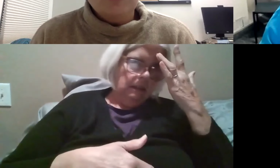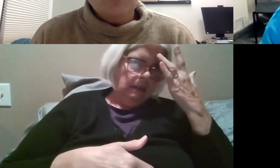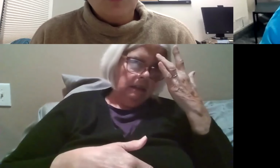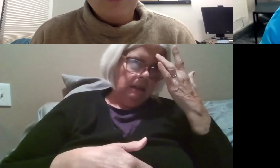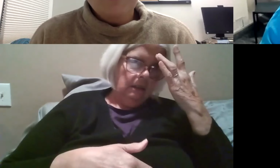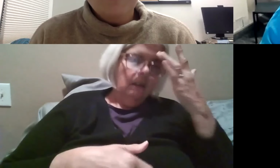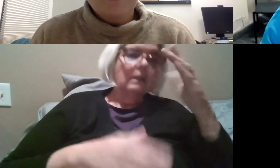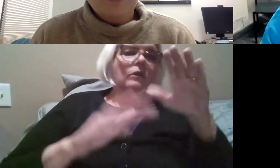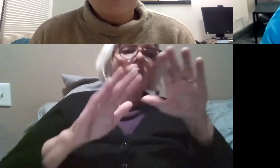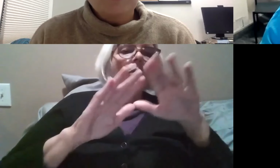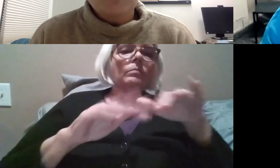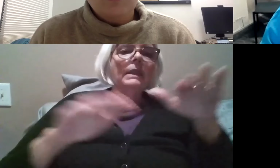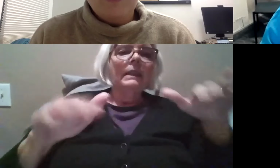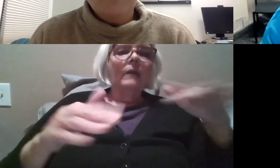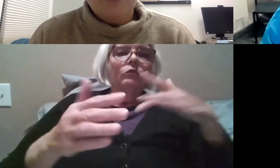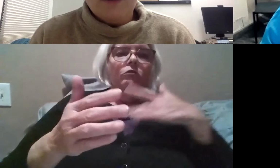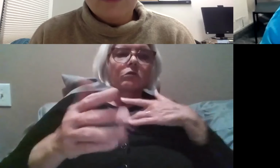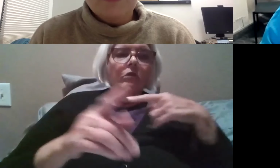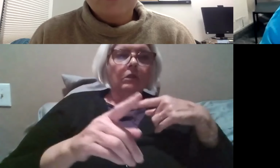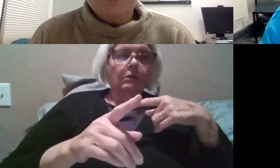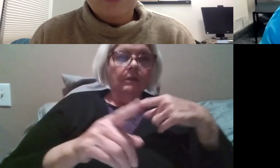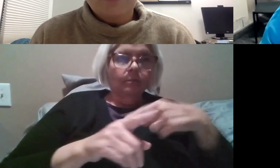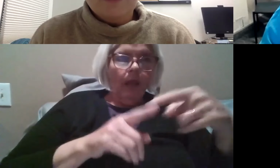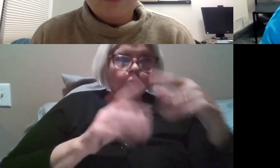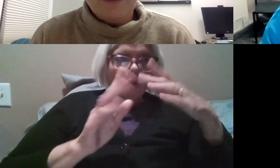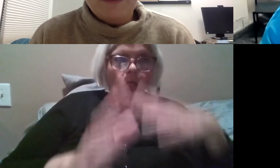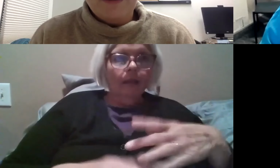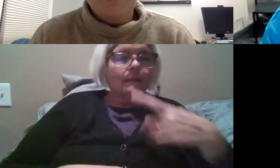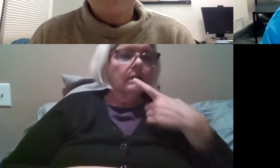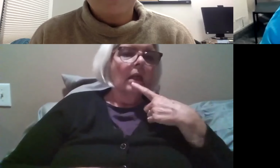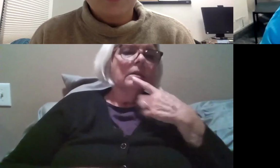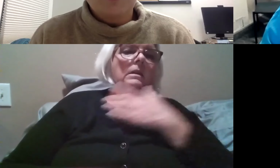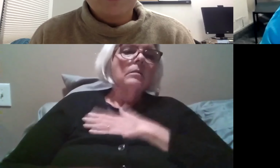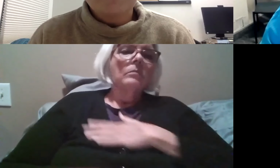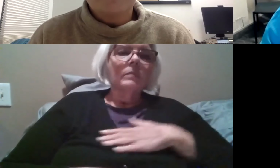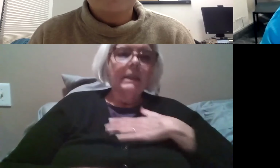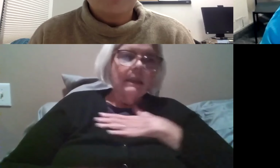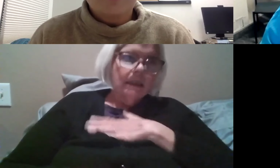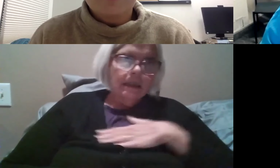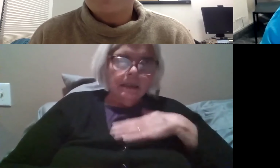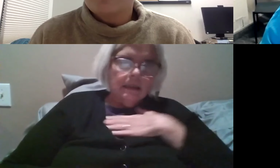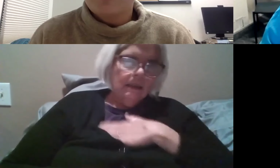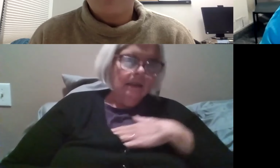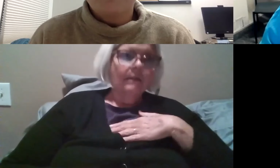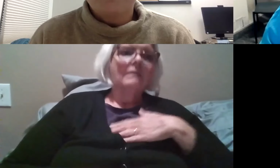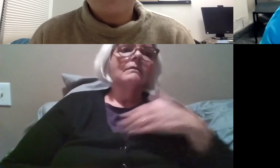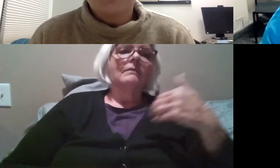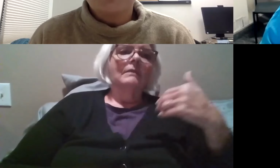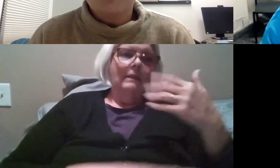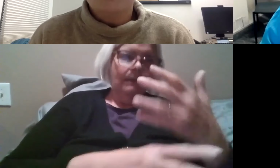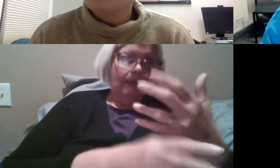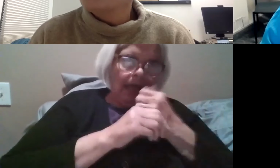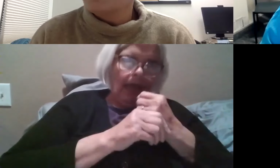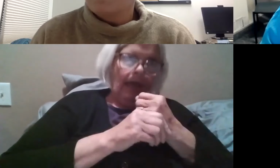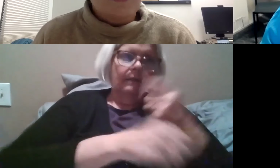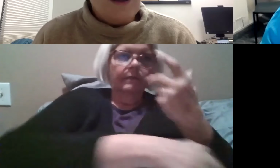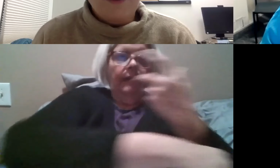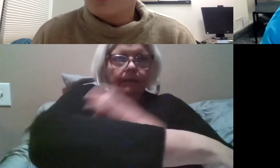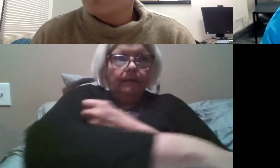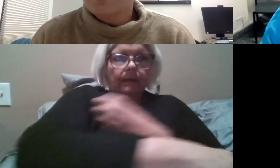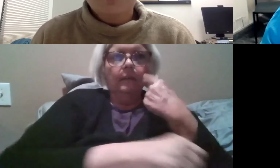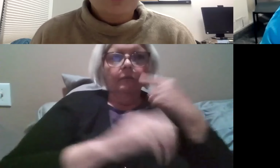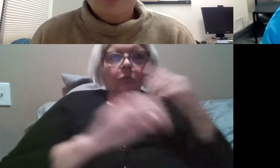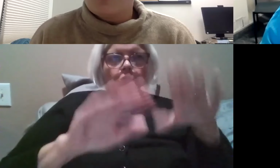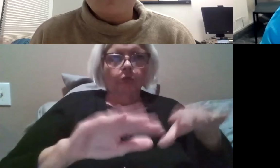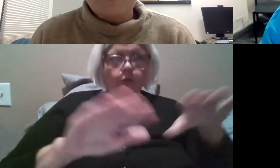their patients with heart disease to get this vaccine, I think we can say that there is really no group that has a